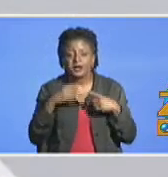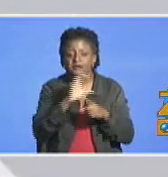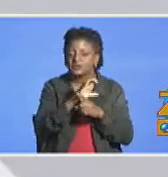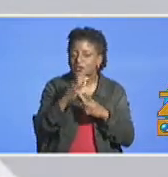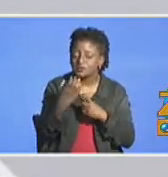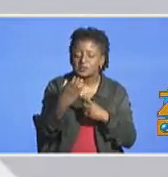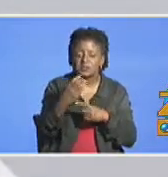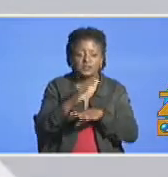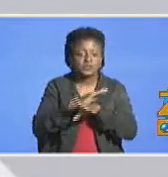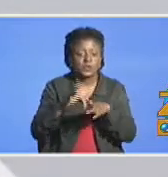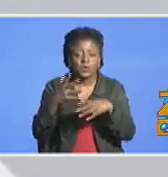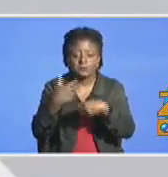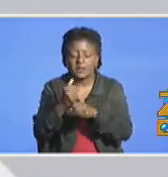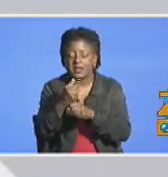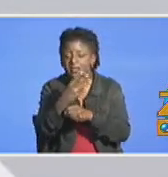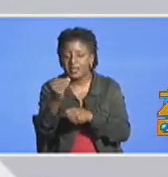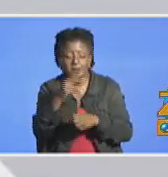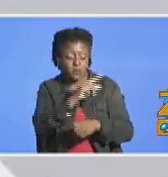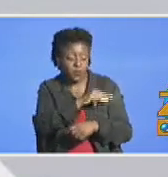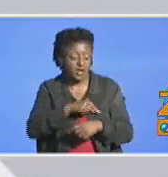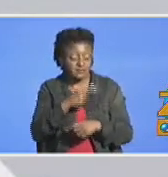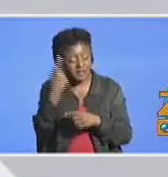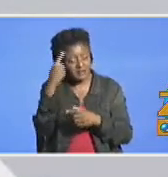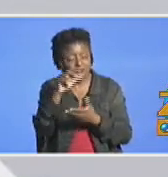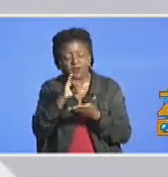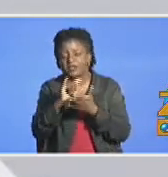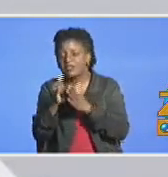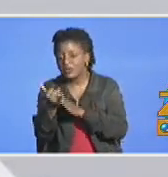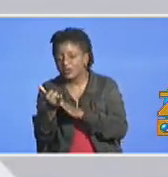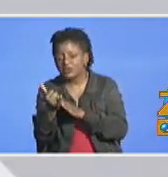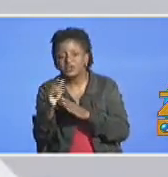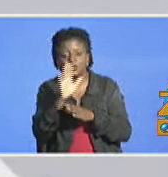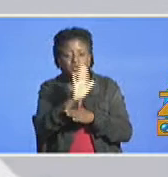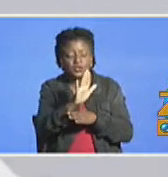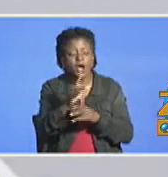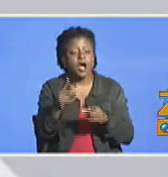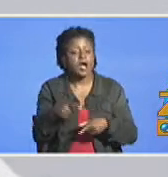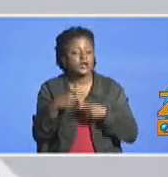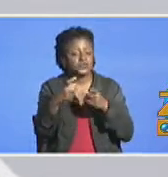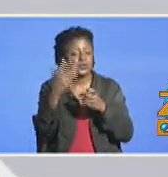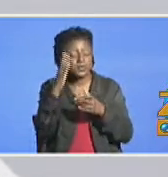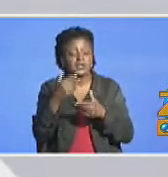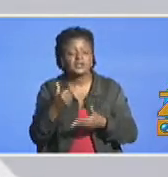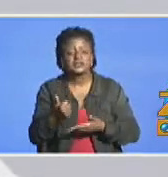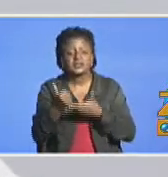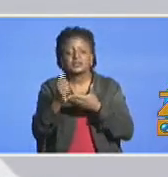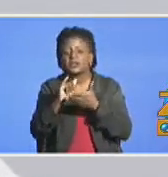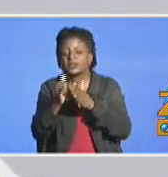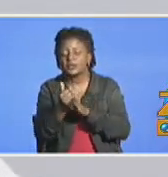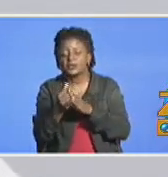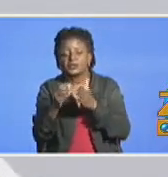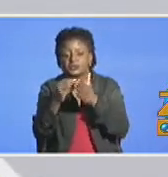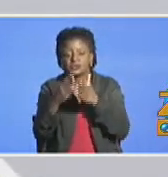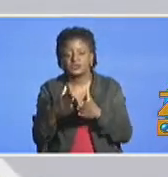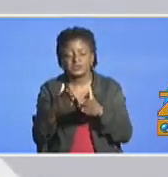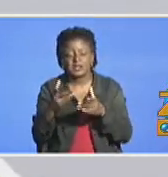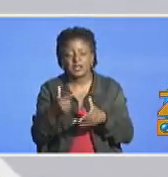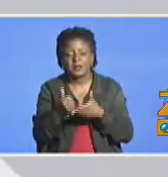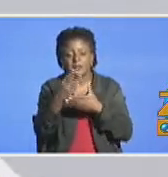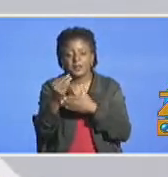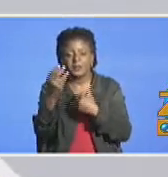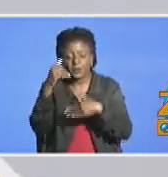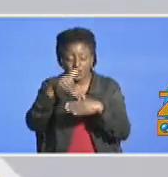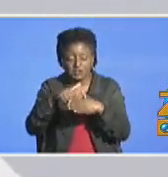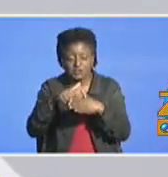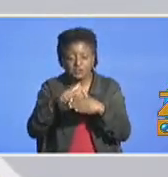scholarships. And in particular, your contribution will assist those students. It'll help them to stream into the full-time programs that they